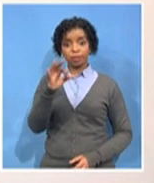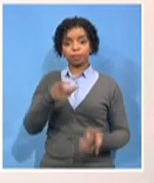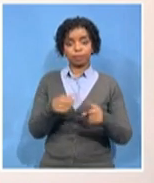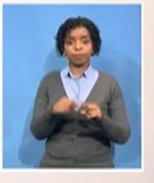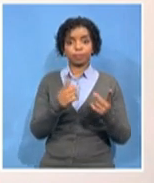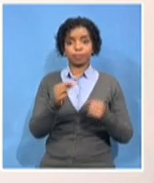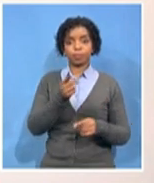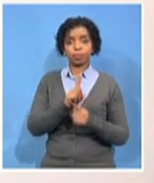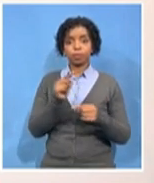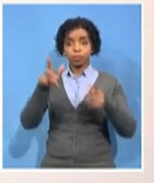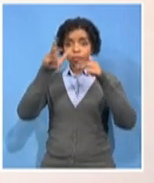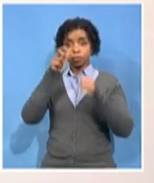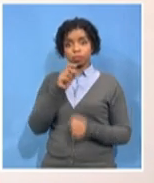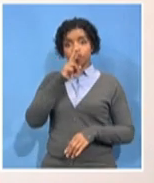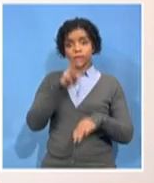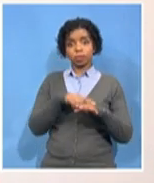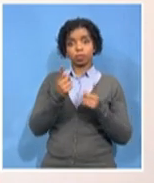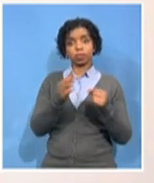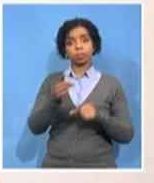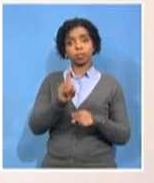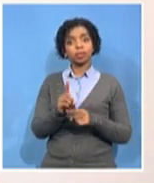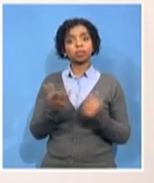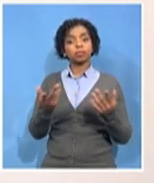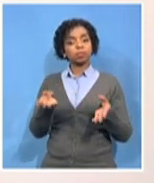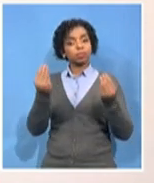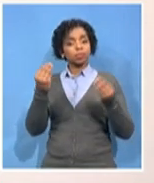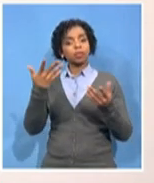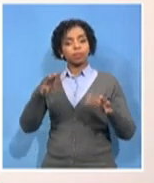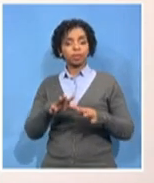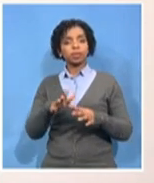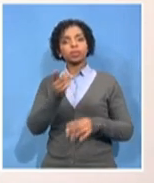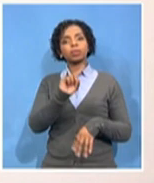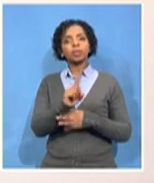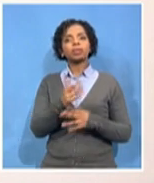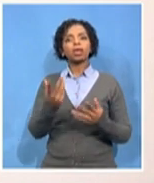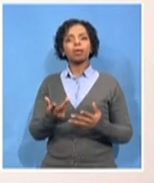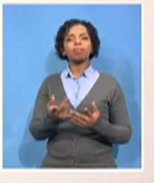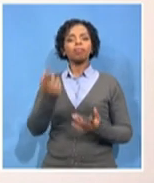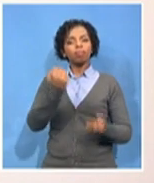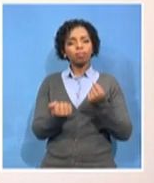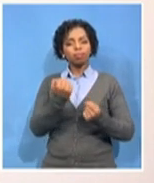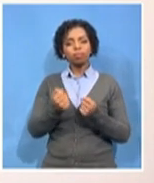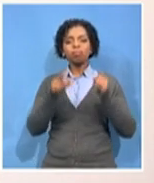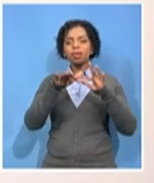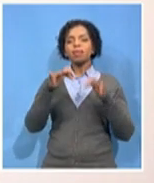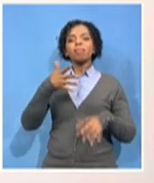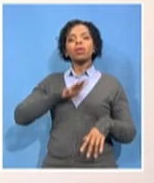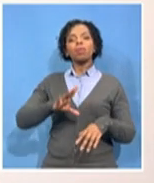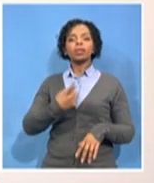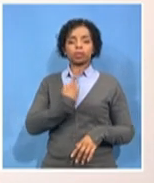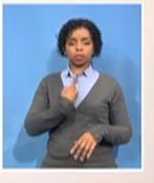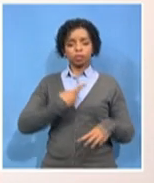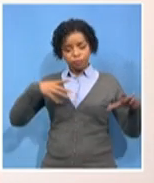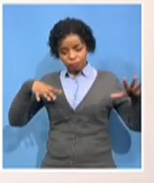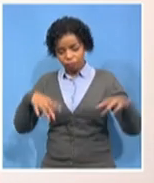burnt. A court of law was stormed by people who wanted to take the law into their own hands and take suspects into their own custody to do